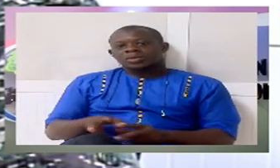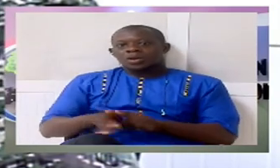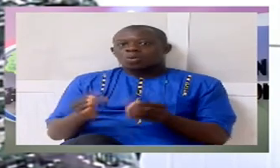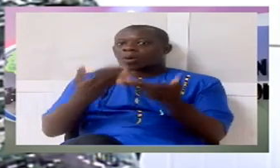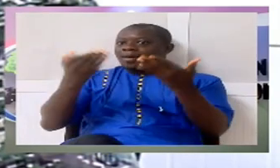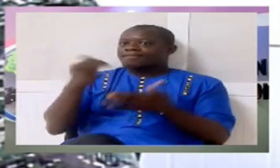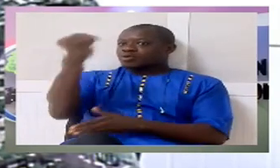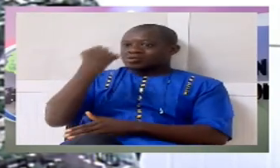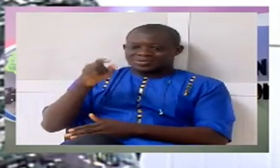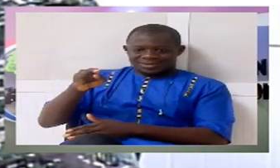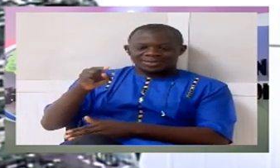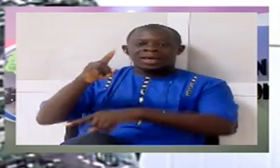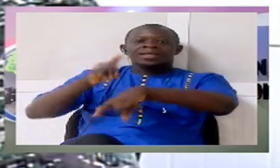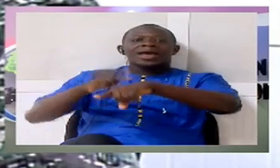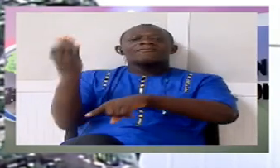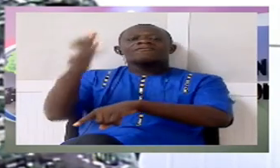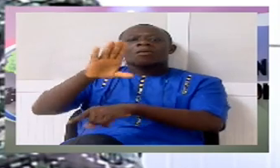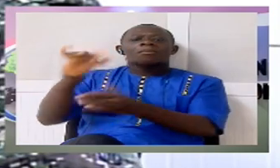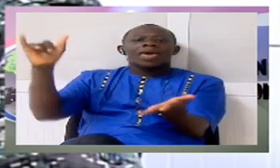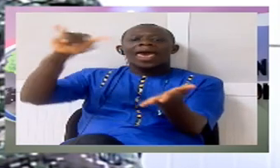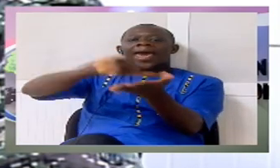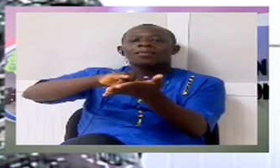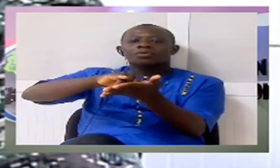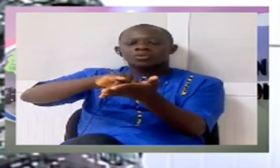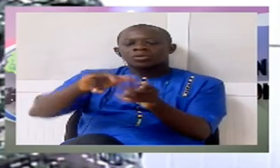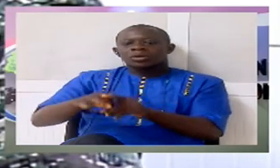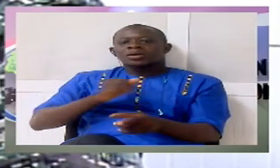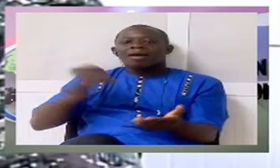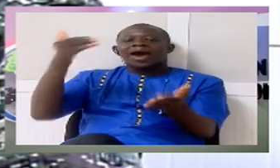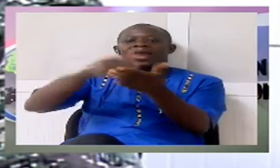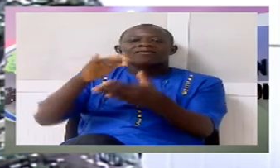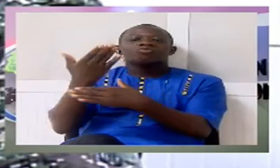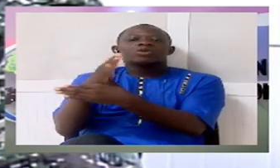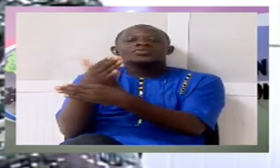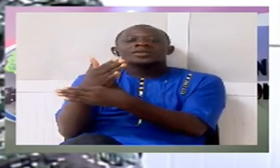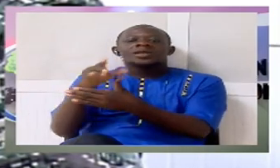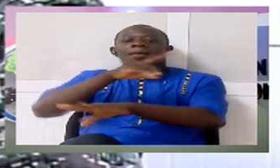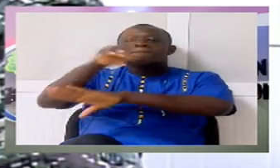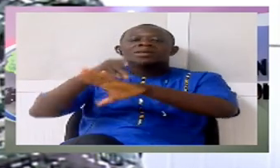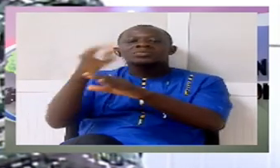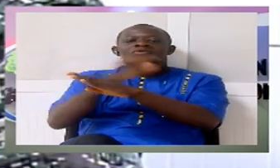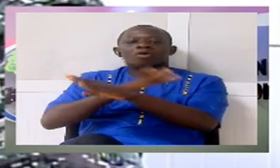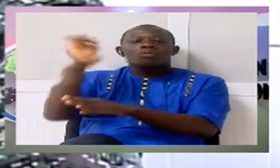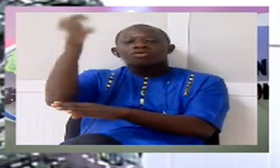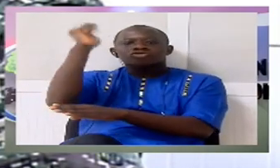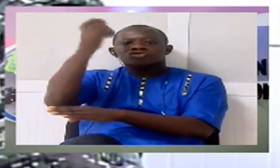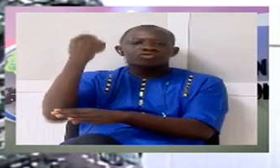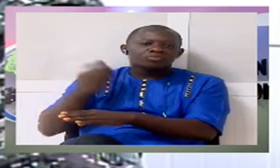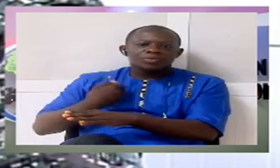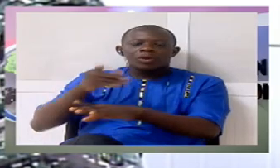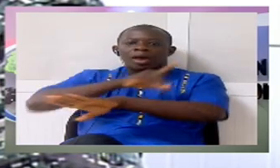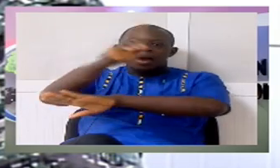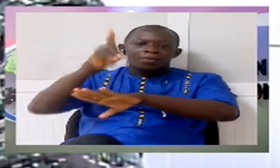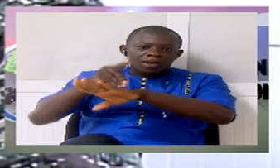Airport that time we were from the airport. You know, be Westfield Joko came up to Westfield by Joko feka